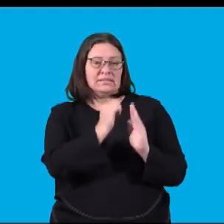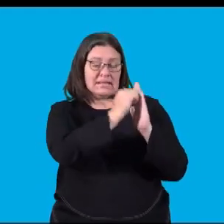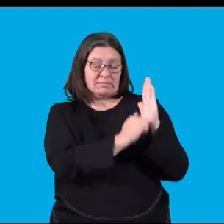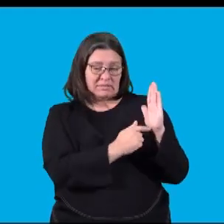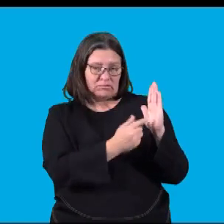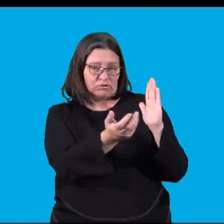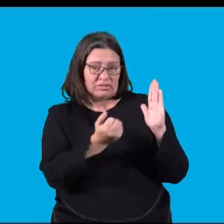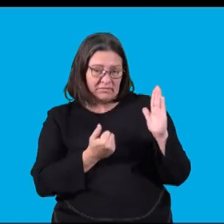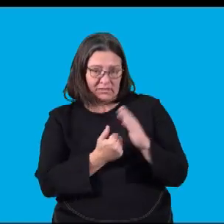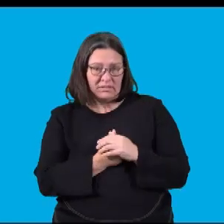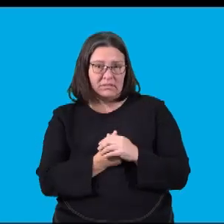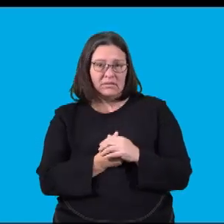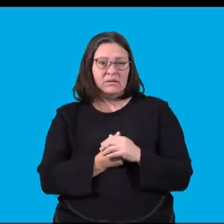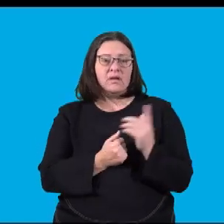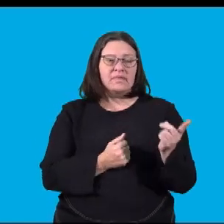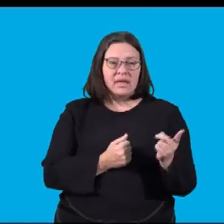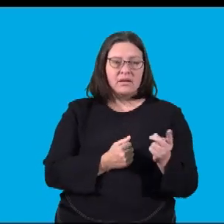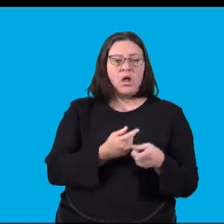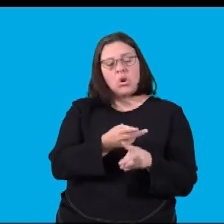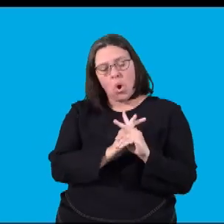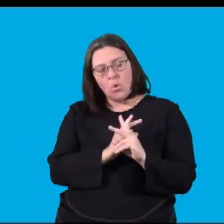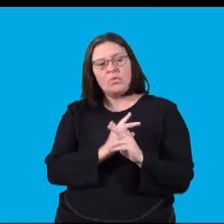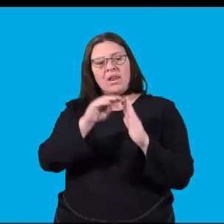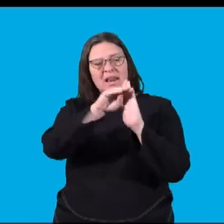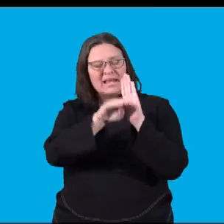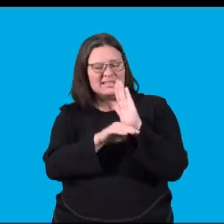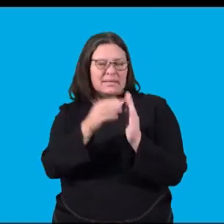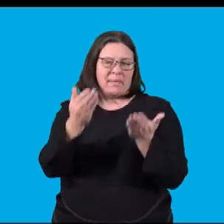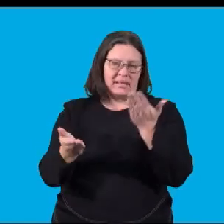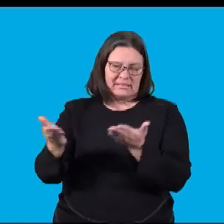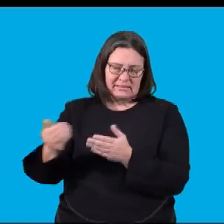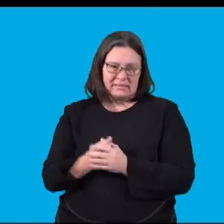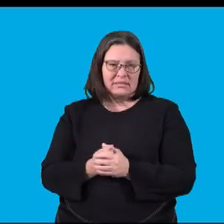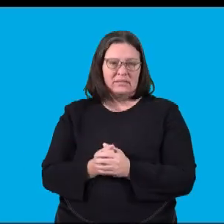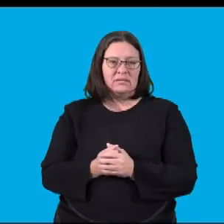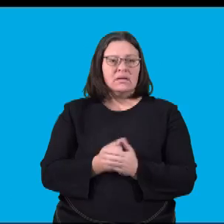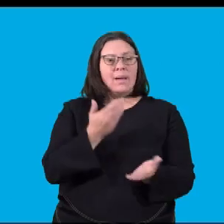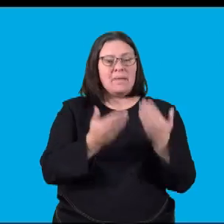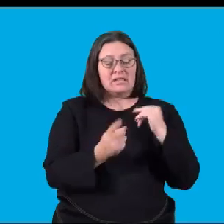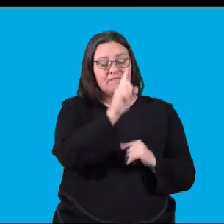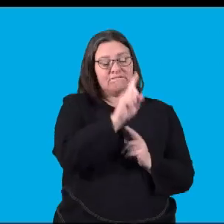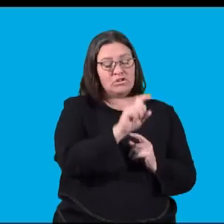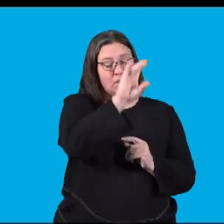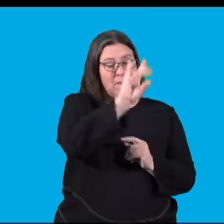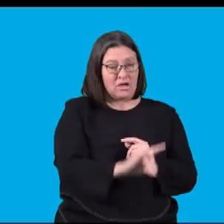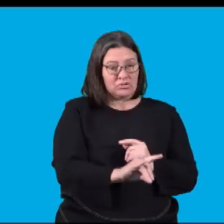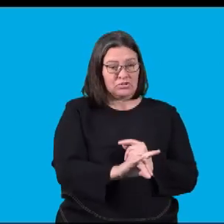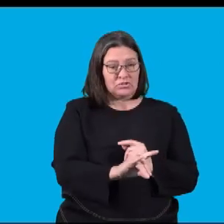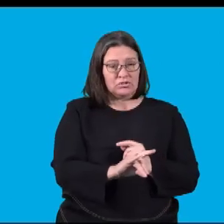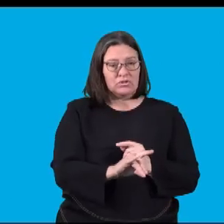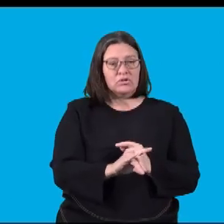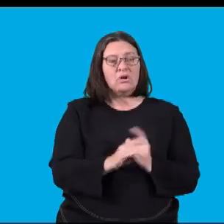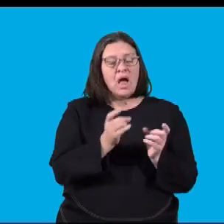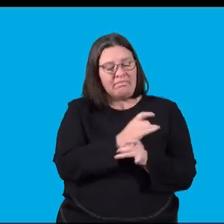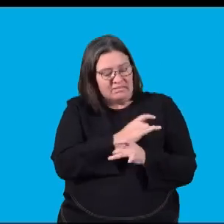we've received. And then we have a loan in the list of balances. So the balance on the 1st of March, this is the